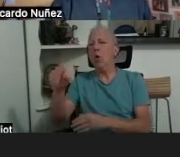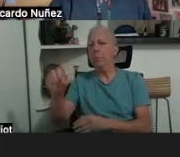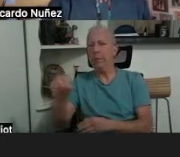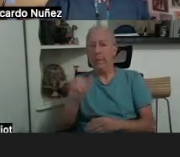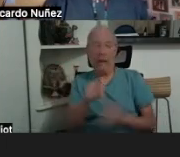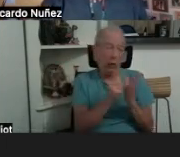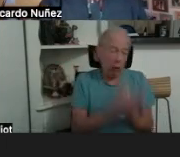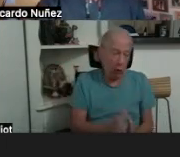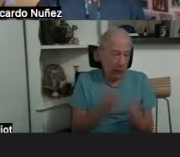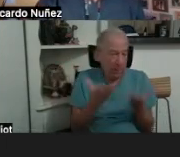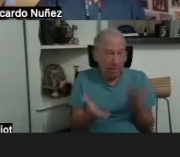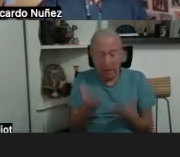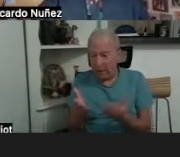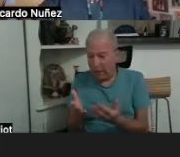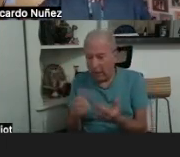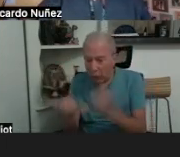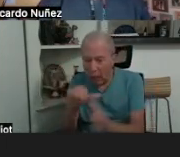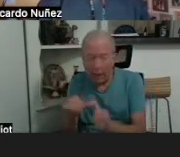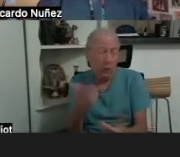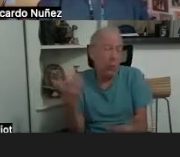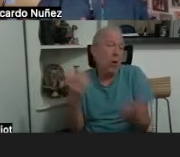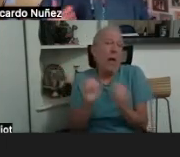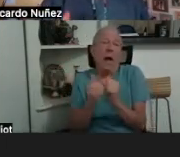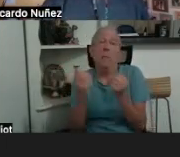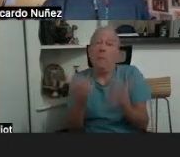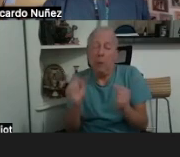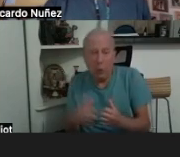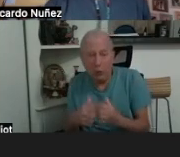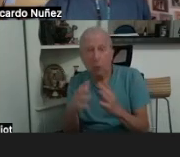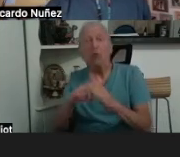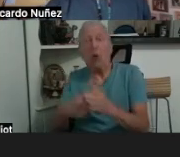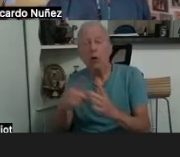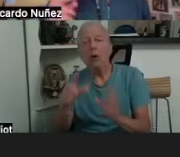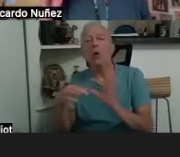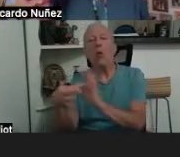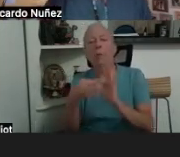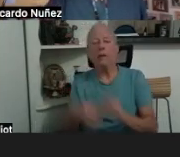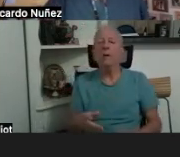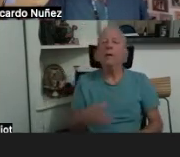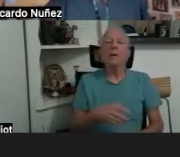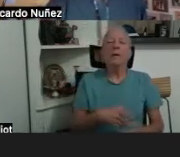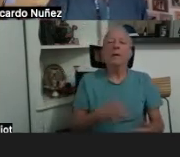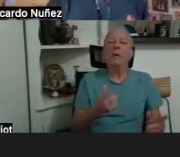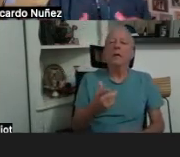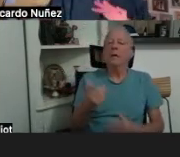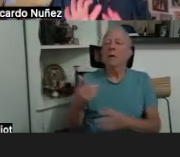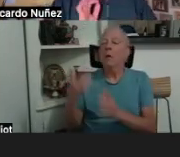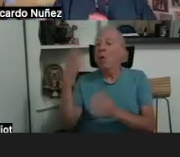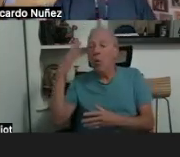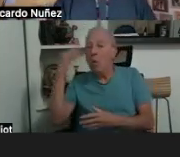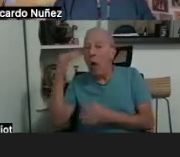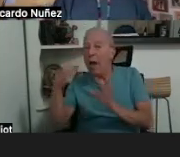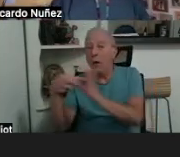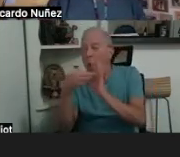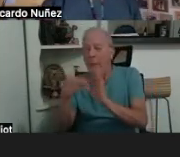wanting to start a cooperative. And so instead of starting with why cooperatives, I'd like to just